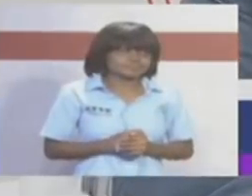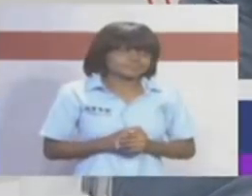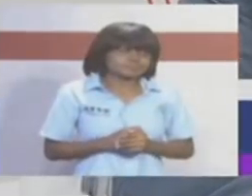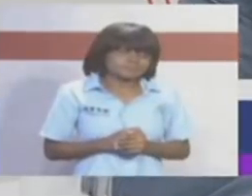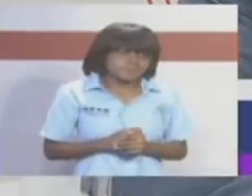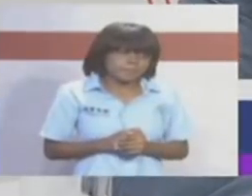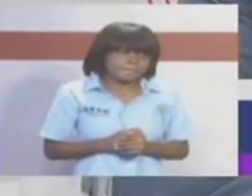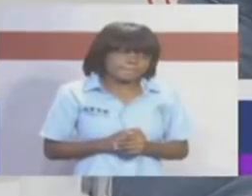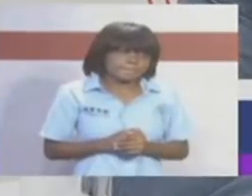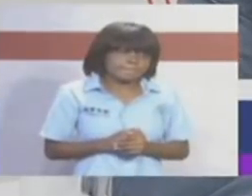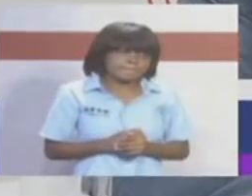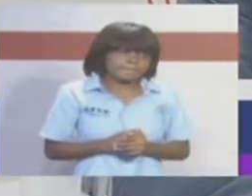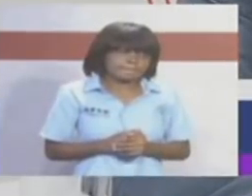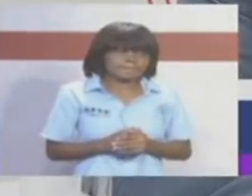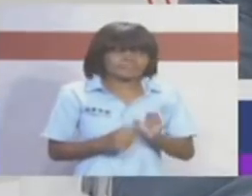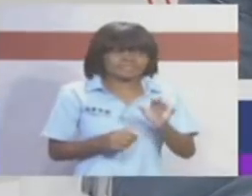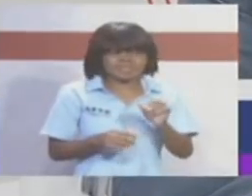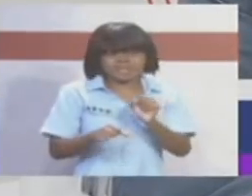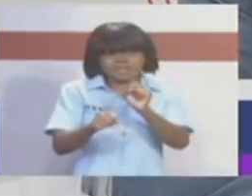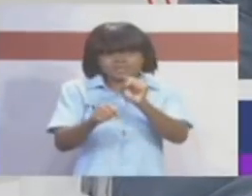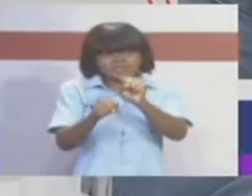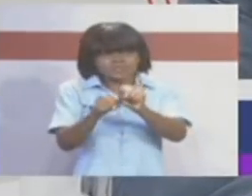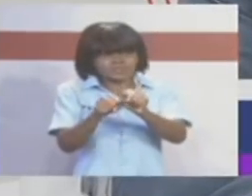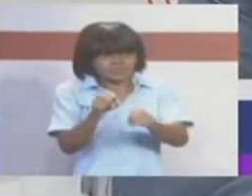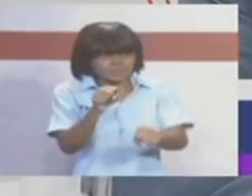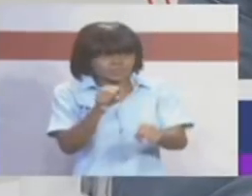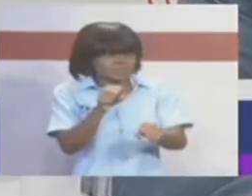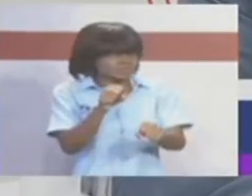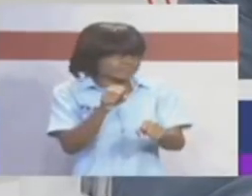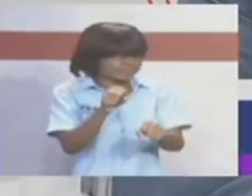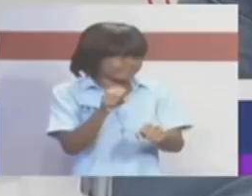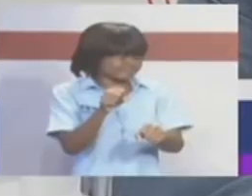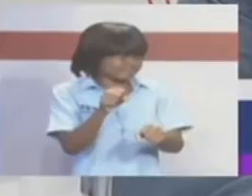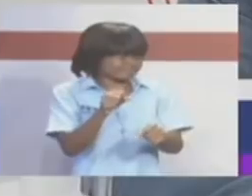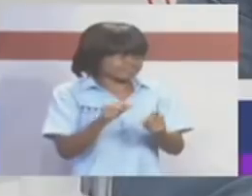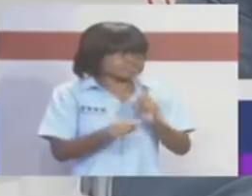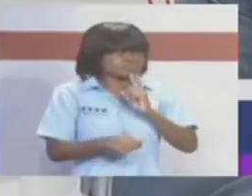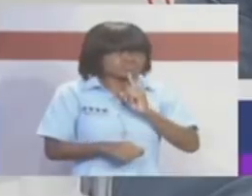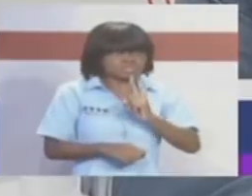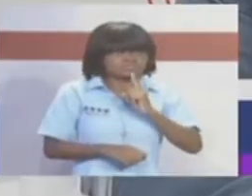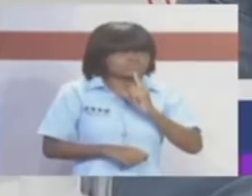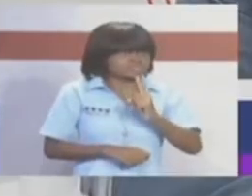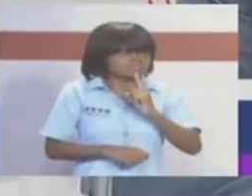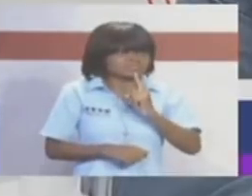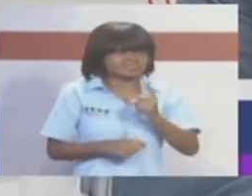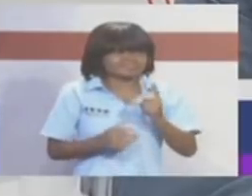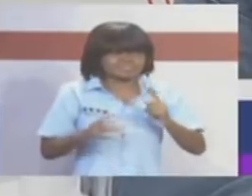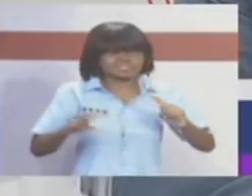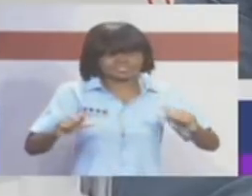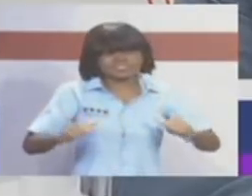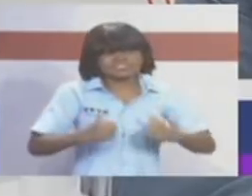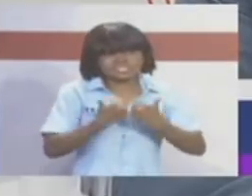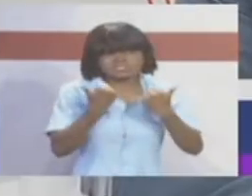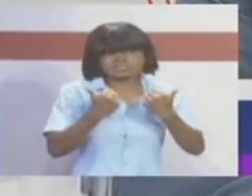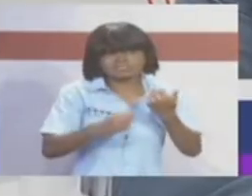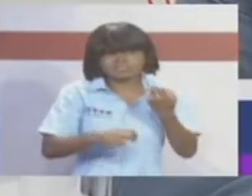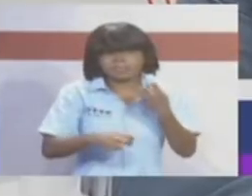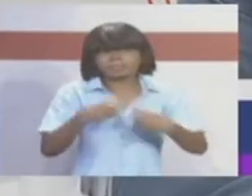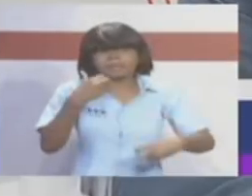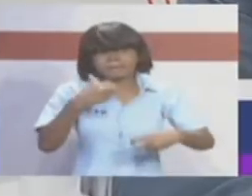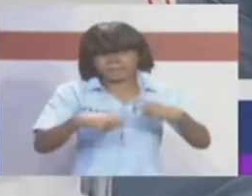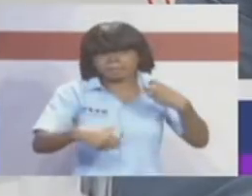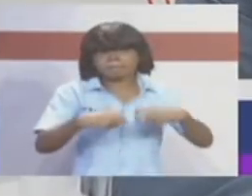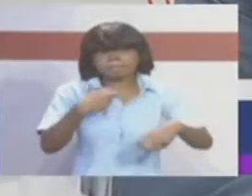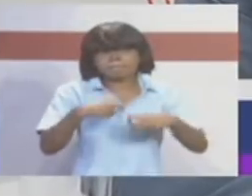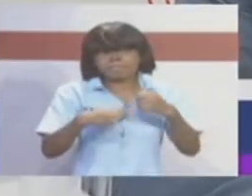who access the routine system. Yes, there are challenges with respect to volume, with respect to